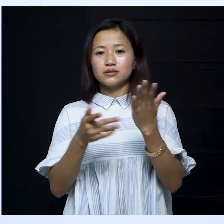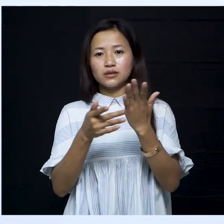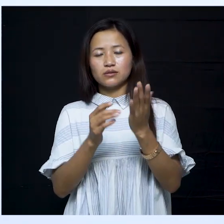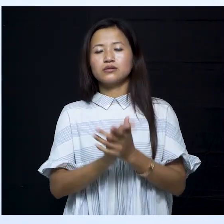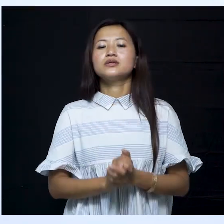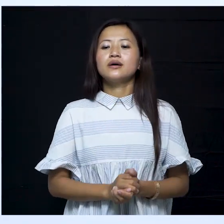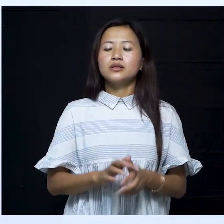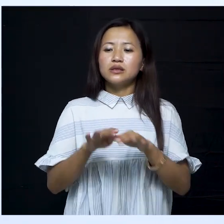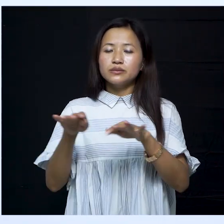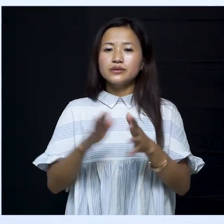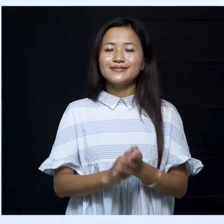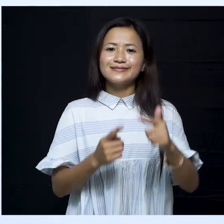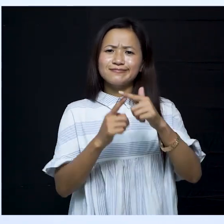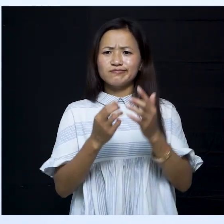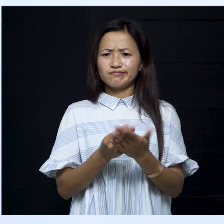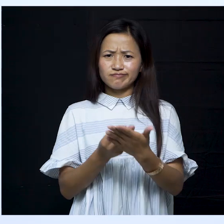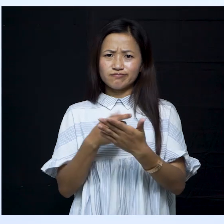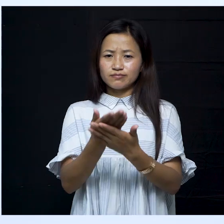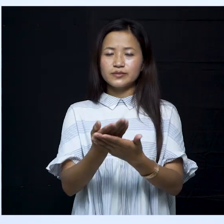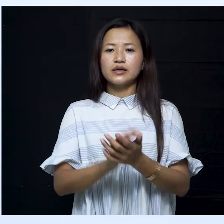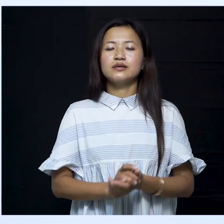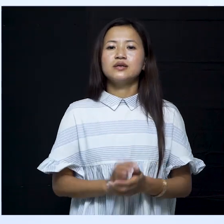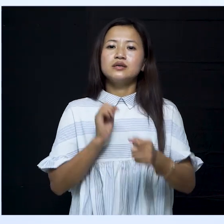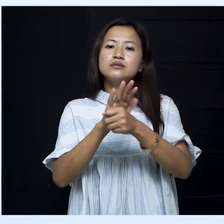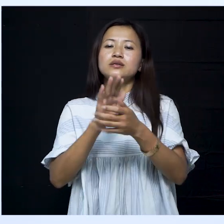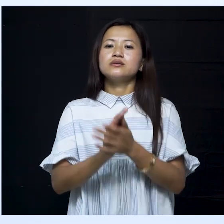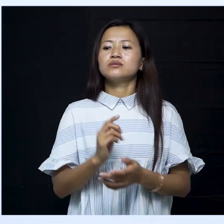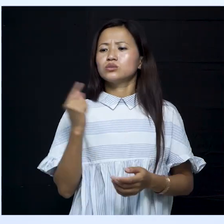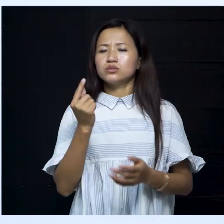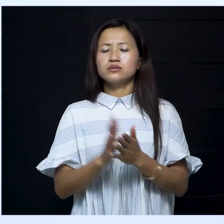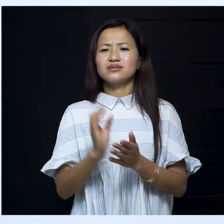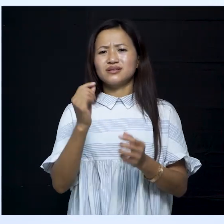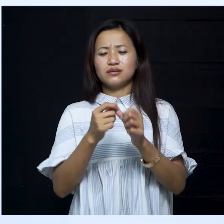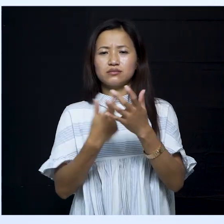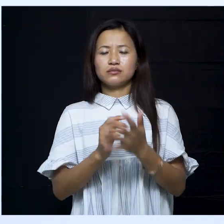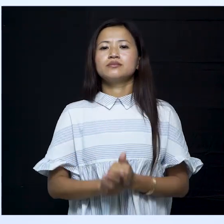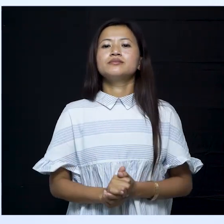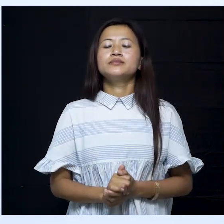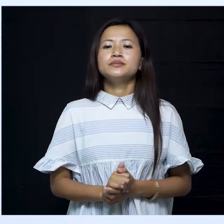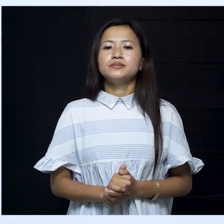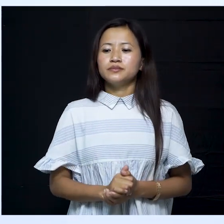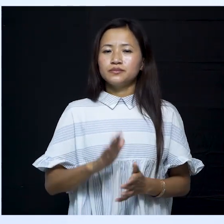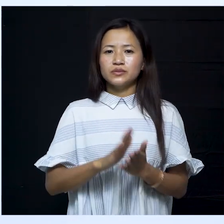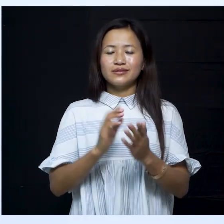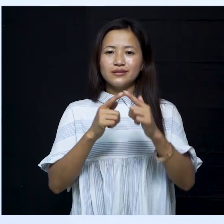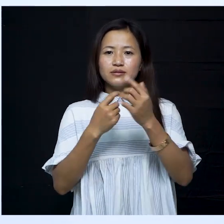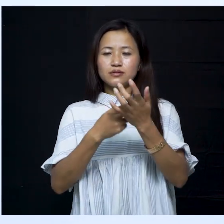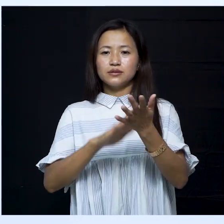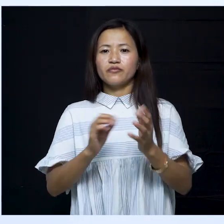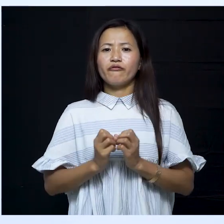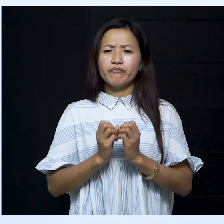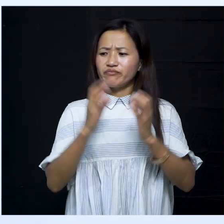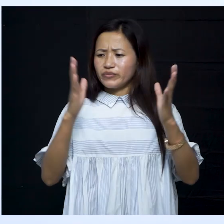to typing and texting, so those words we use it casually. So language has changed tremendously.